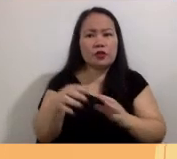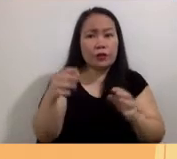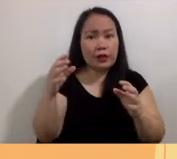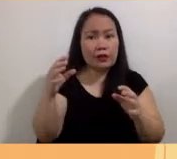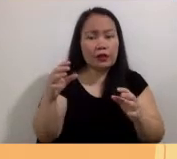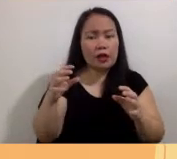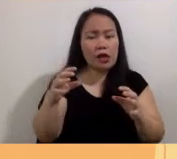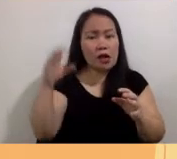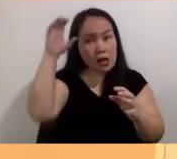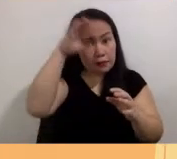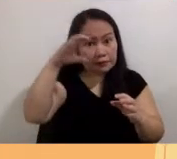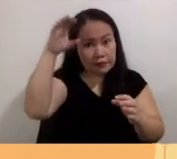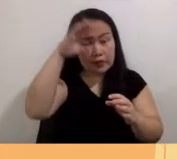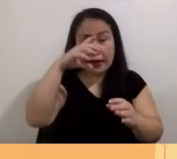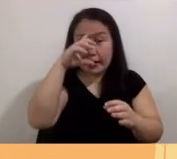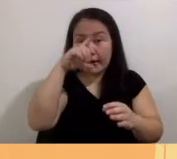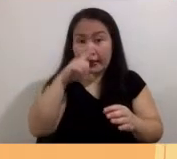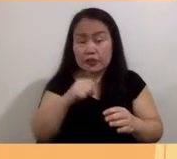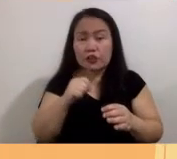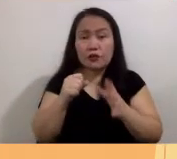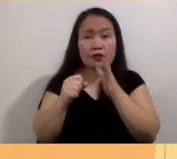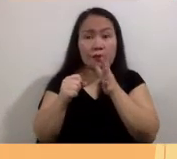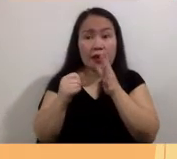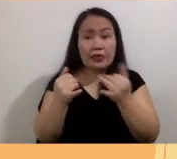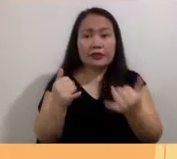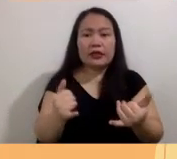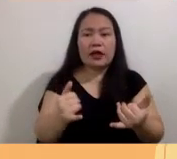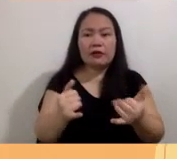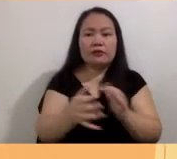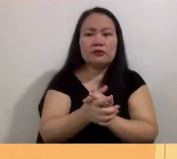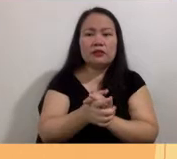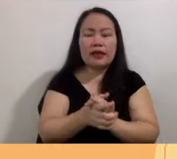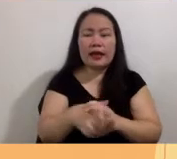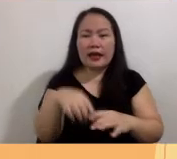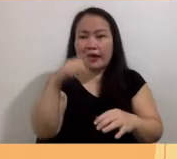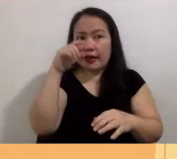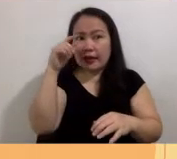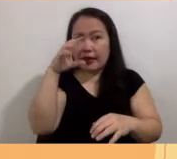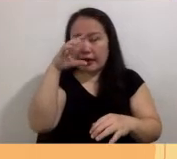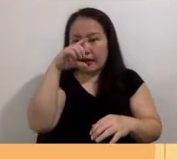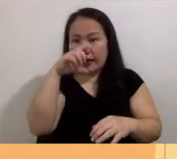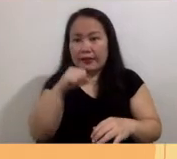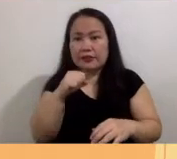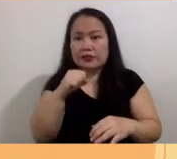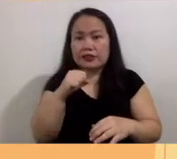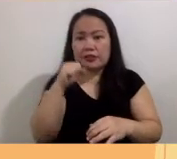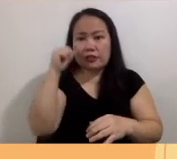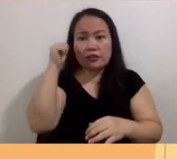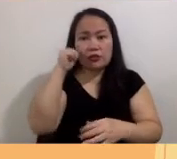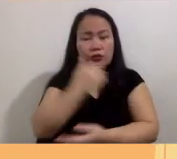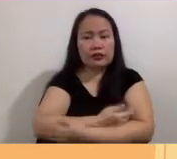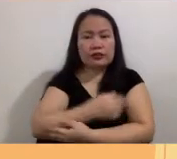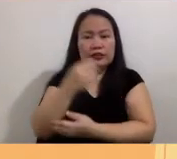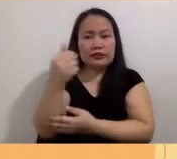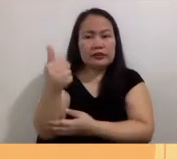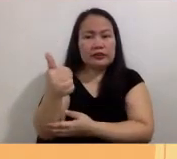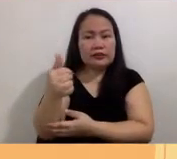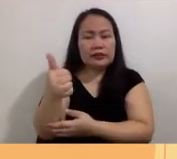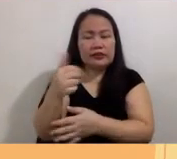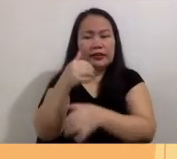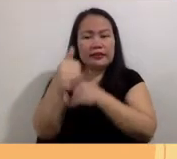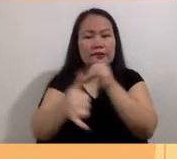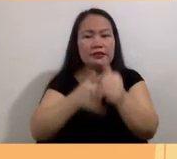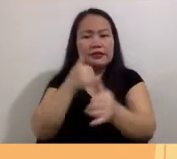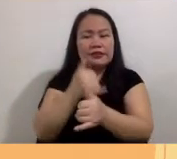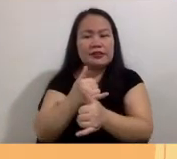for the age of the mother now, so the equation will be the age of daughter in 10 years. So, ito yung